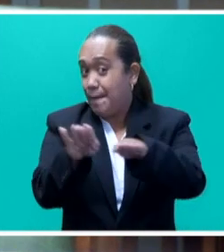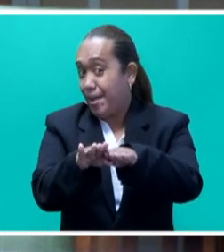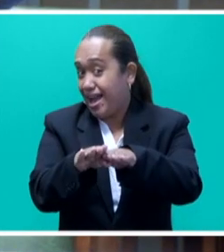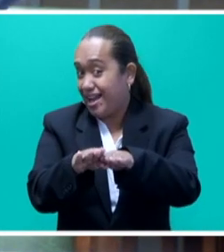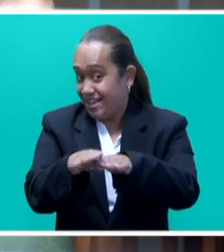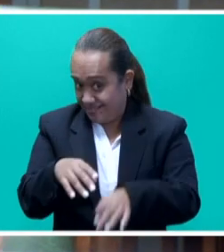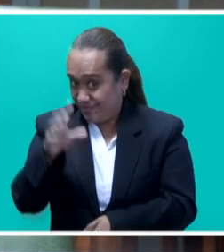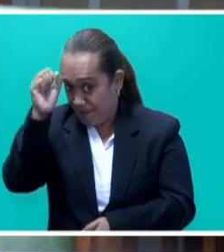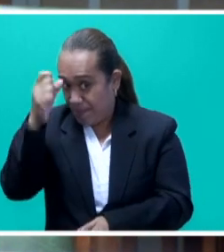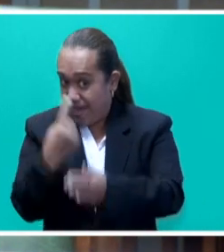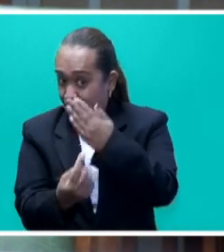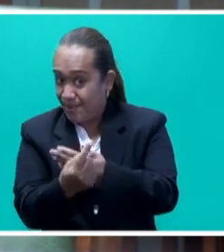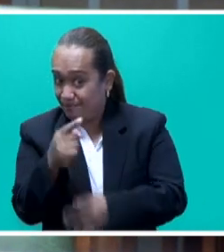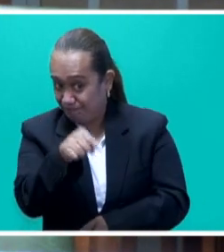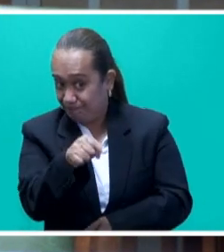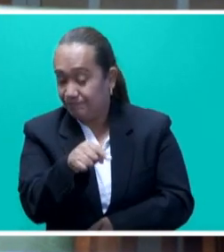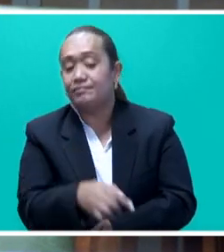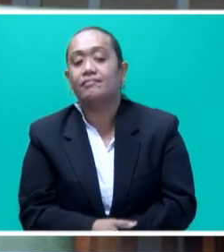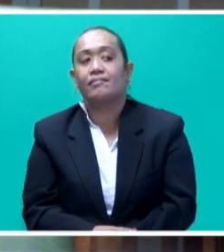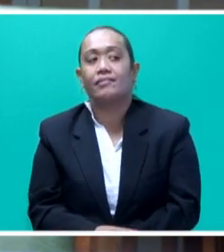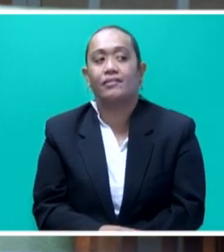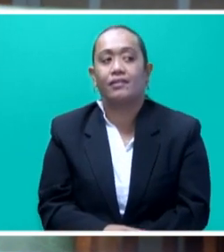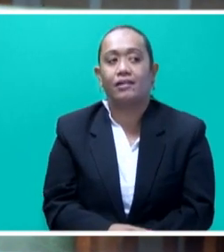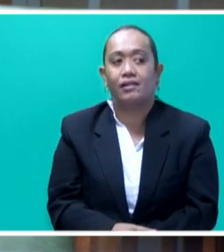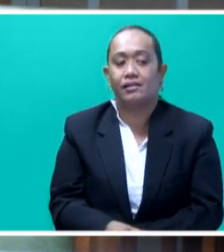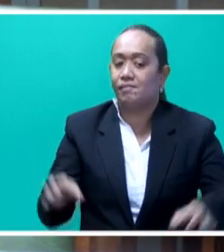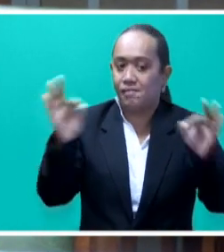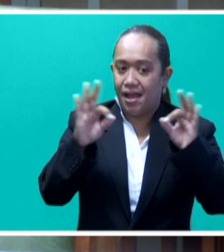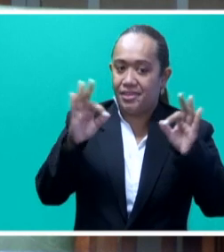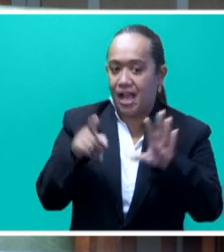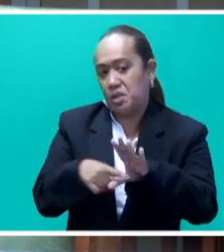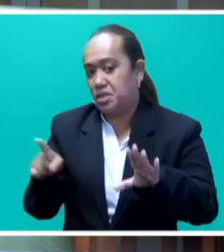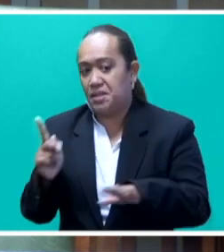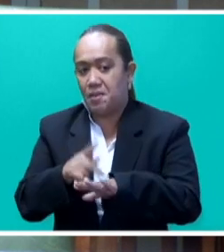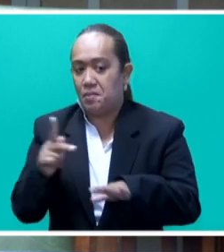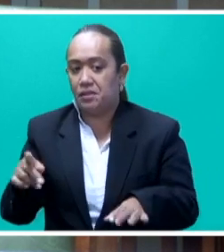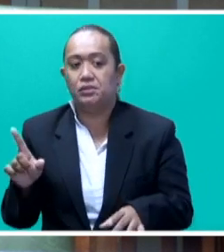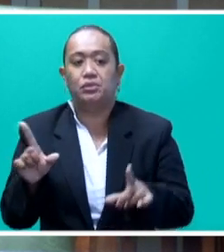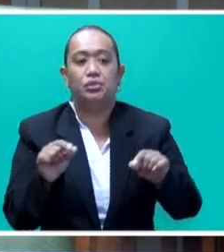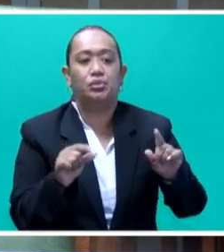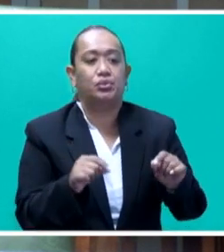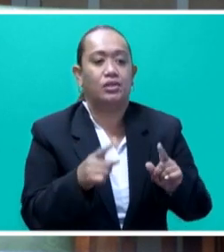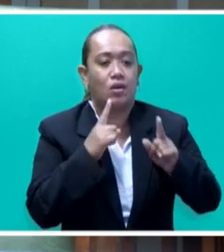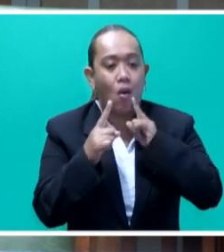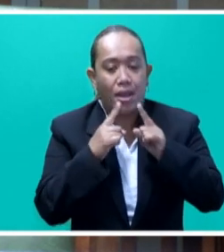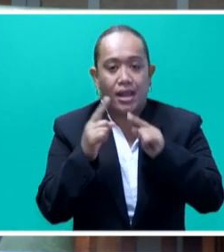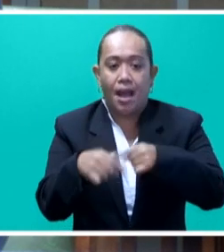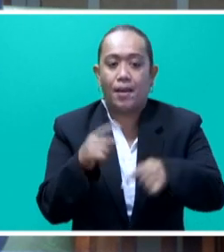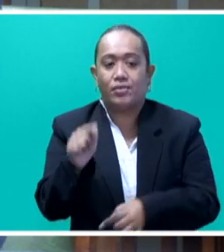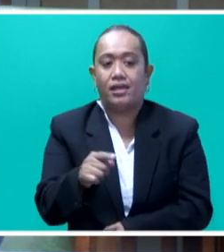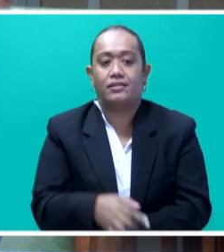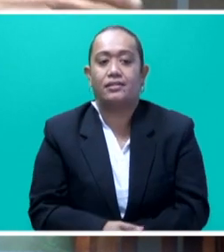rescue. None of the opposition people, none of the people outside this House, who are making comments, and